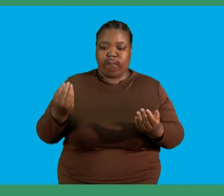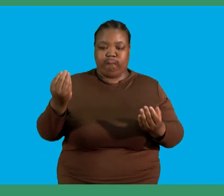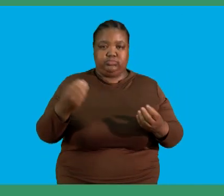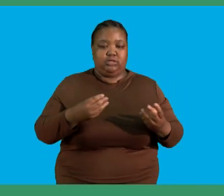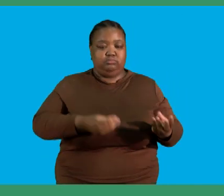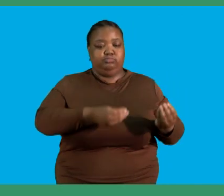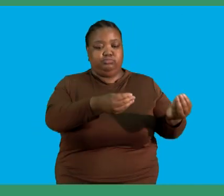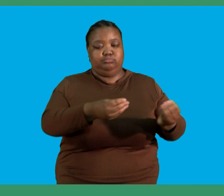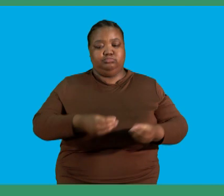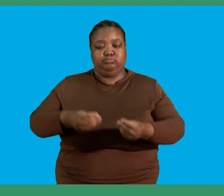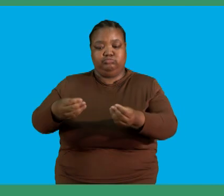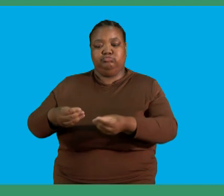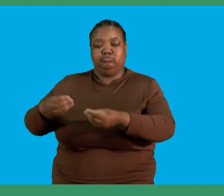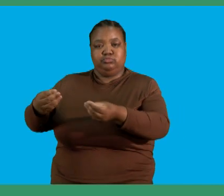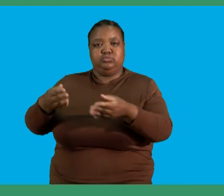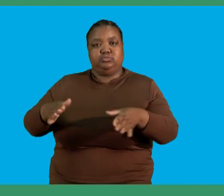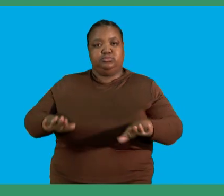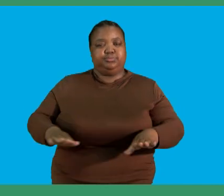material